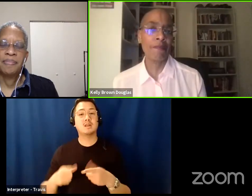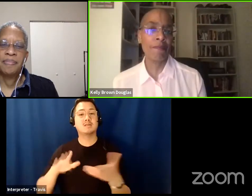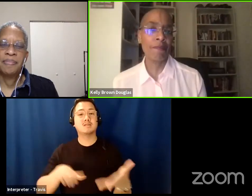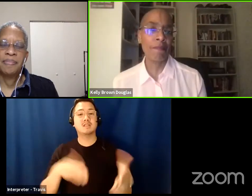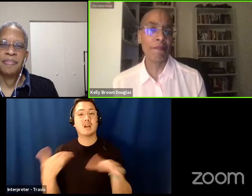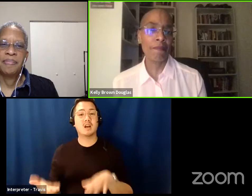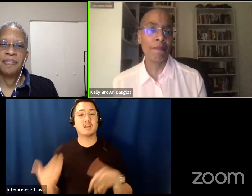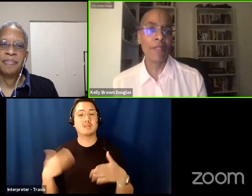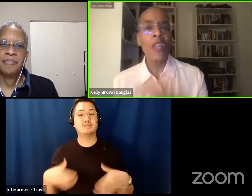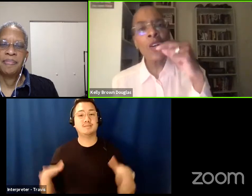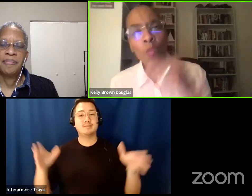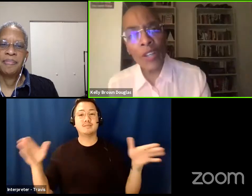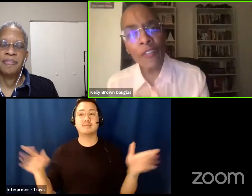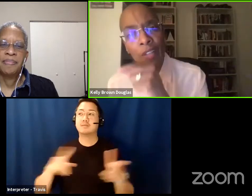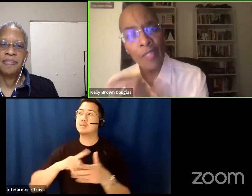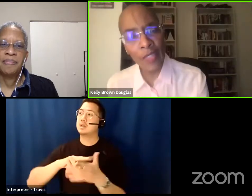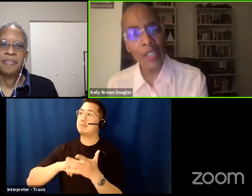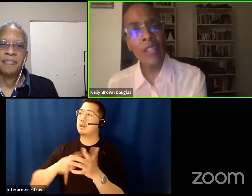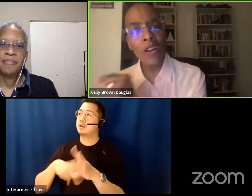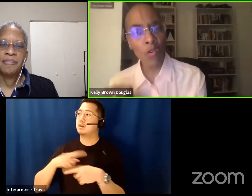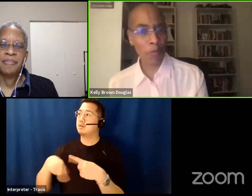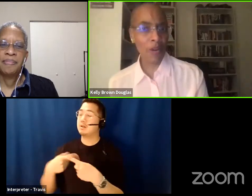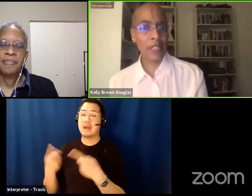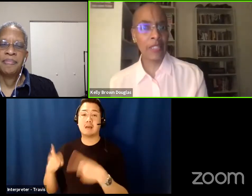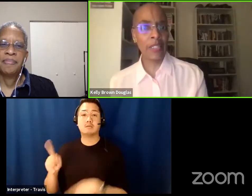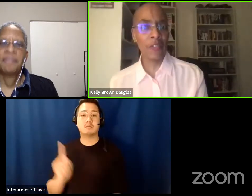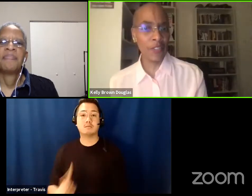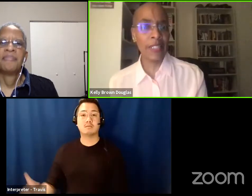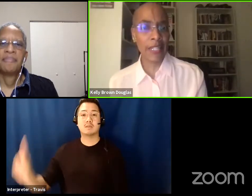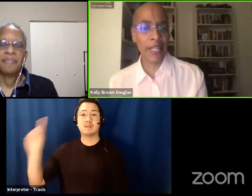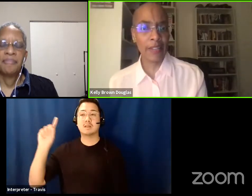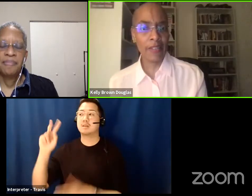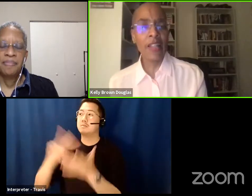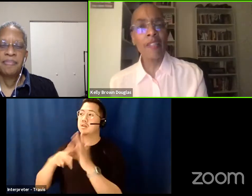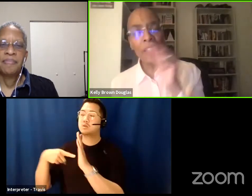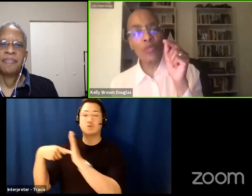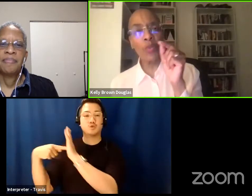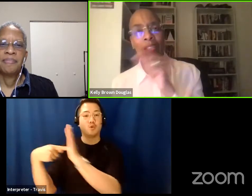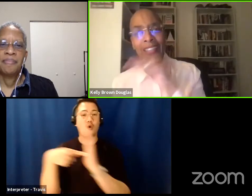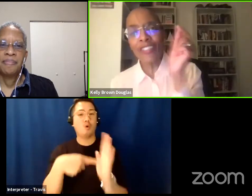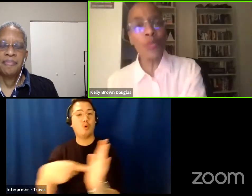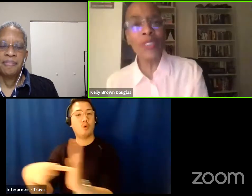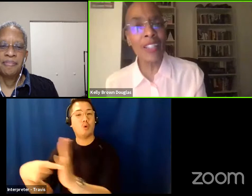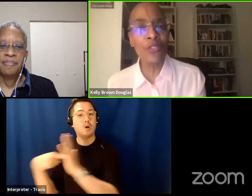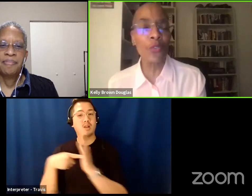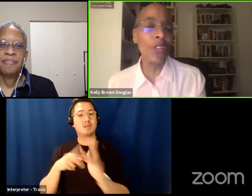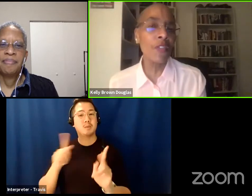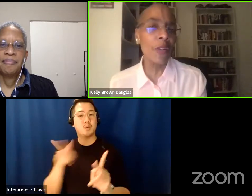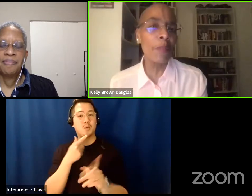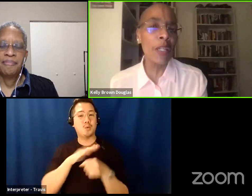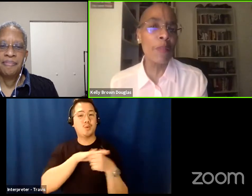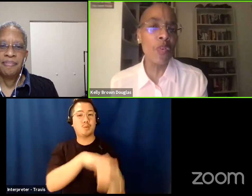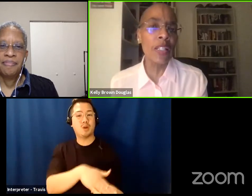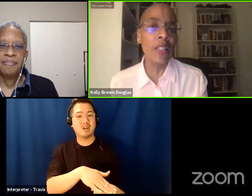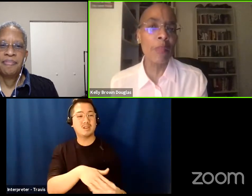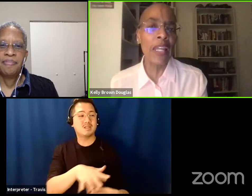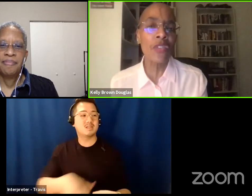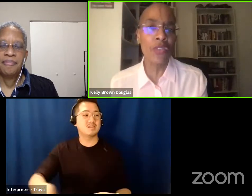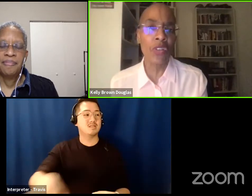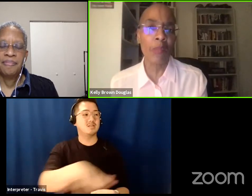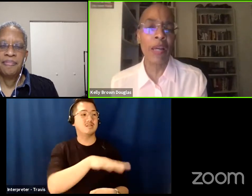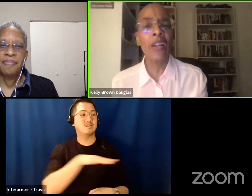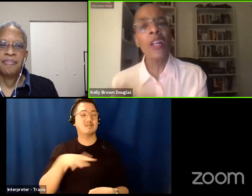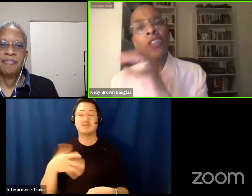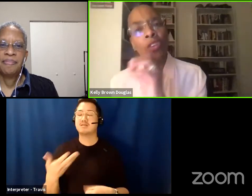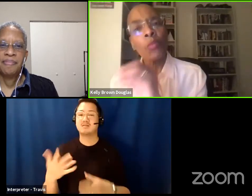solidarity with the oppressed of his day. That's what that story of him being born in the